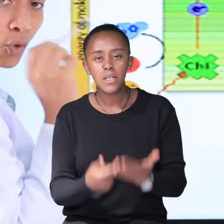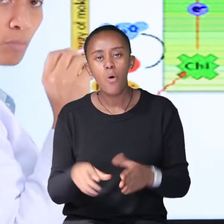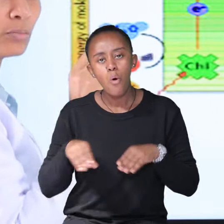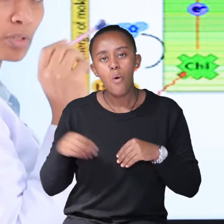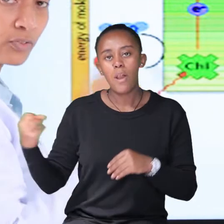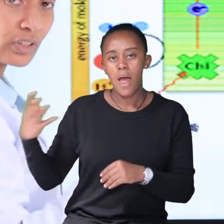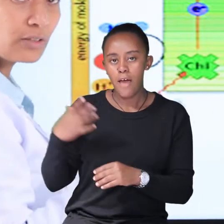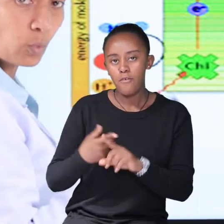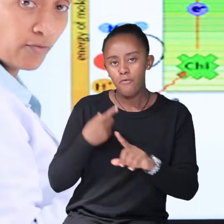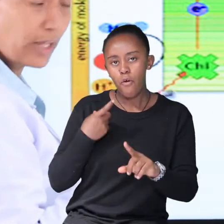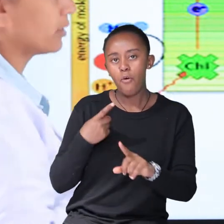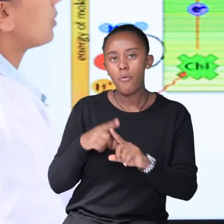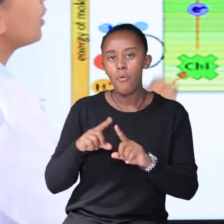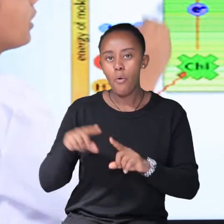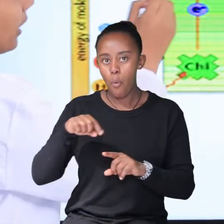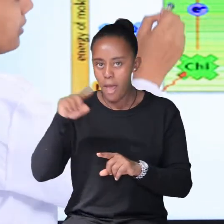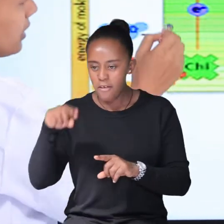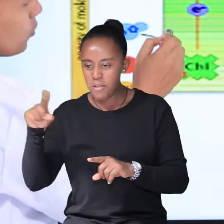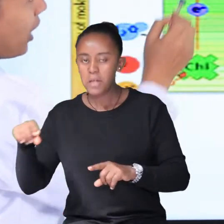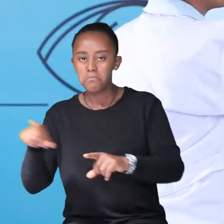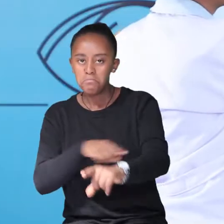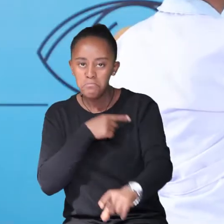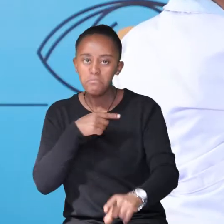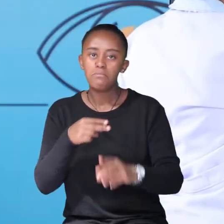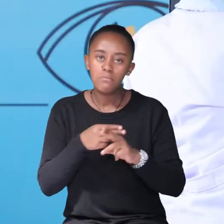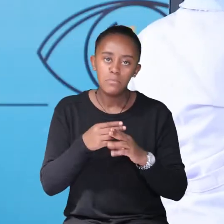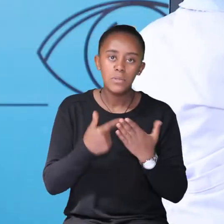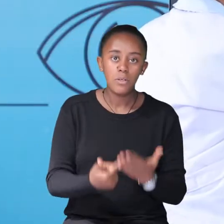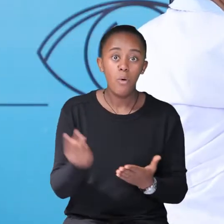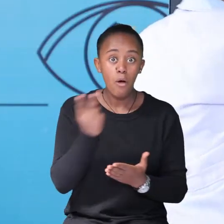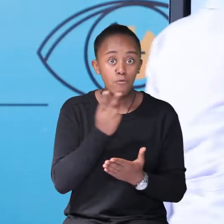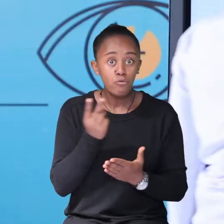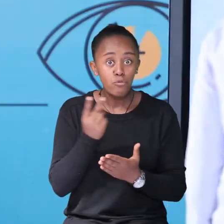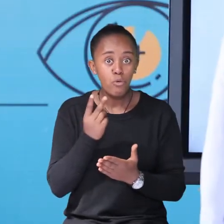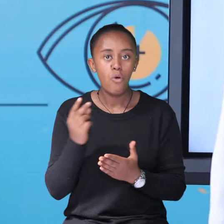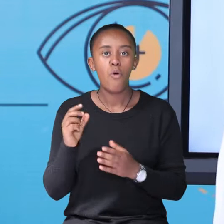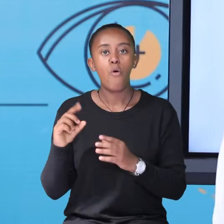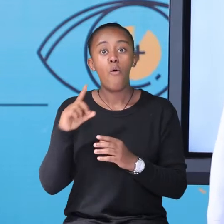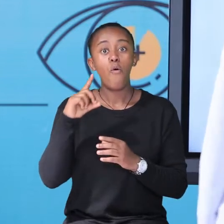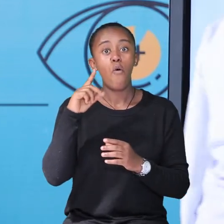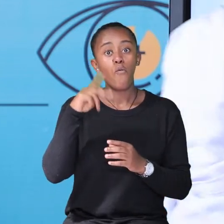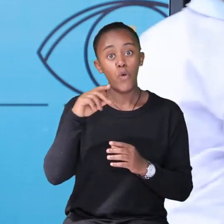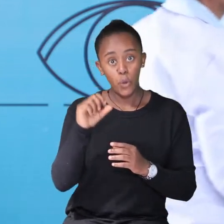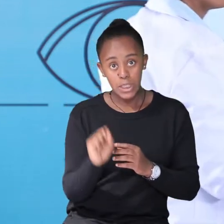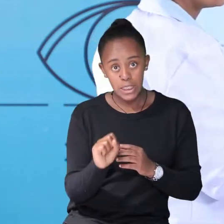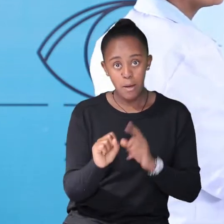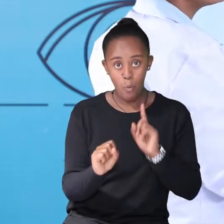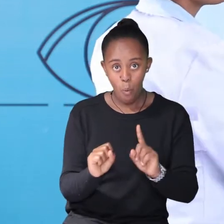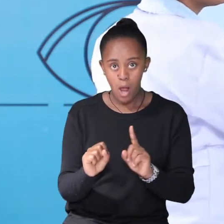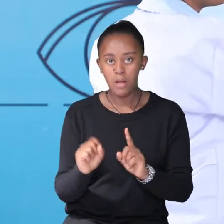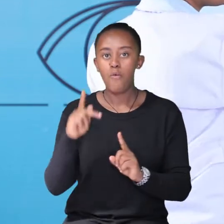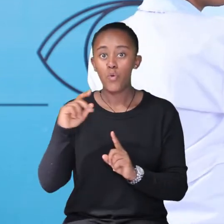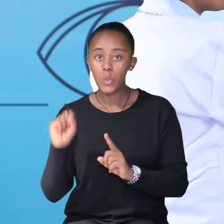light from different wavelengths. And here we have two photosystems, photosystem 1 and photosystem